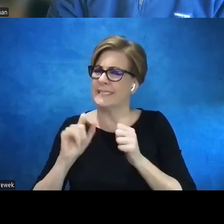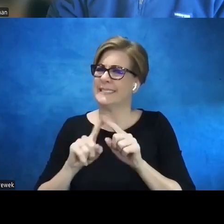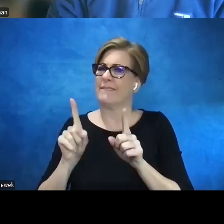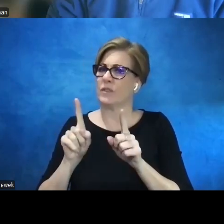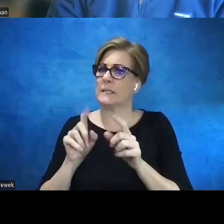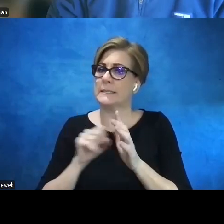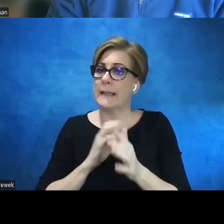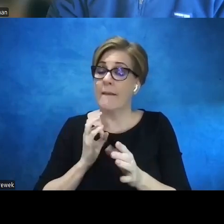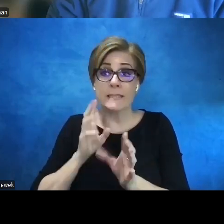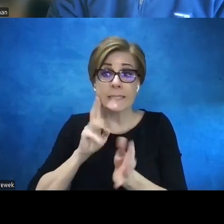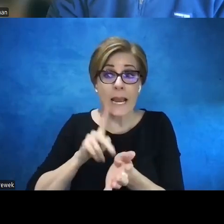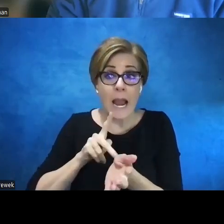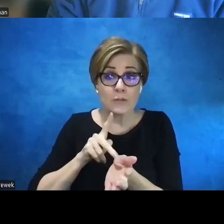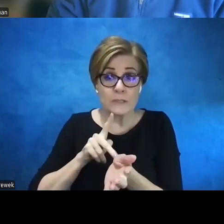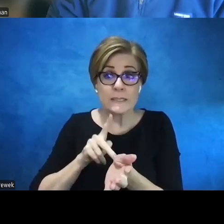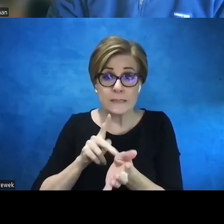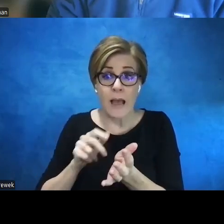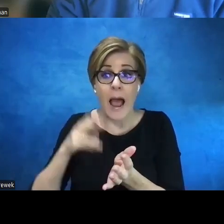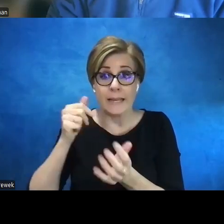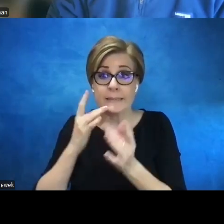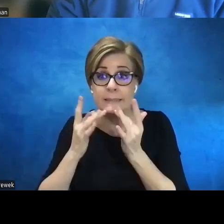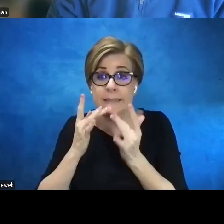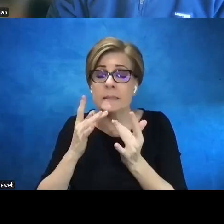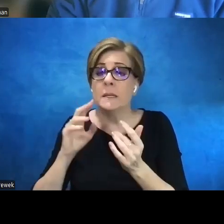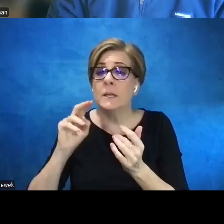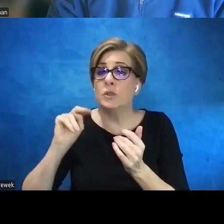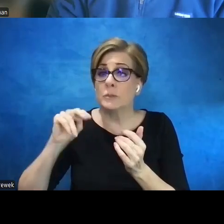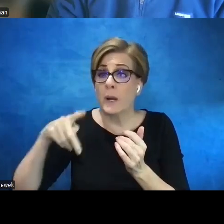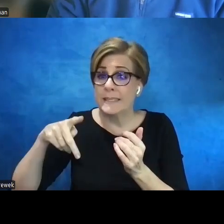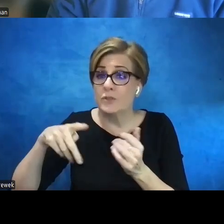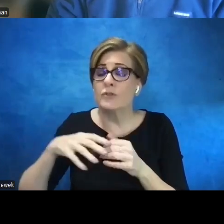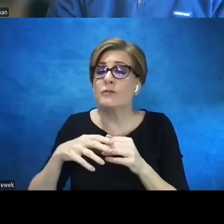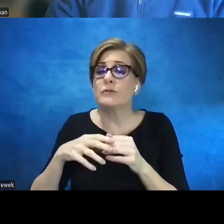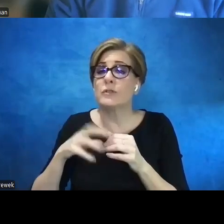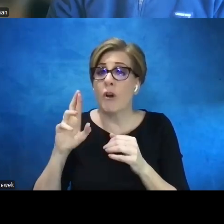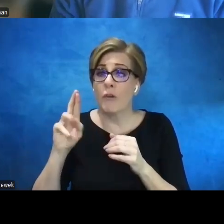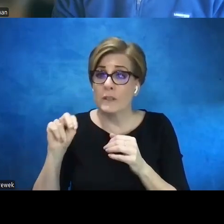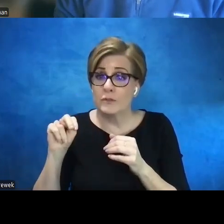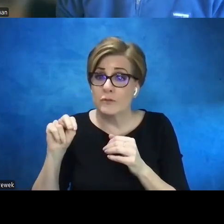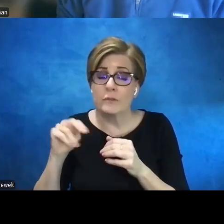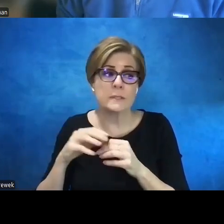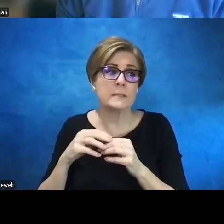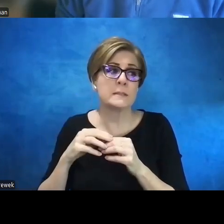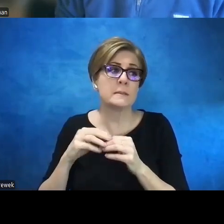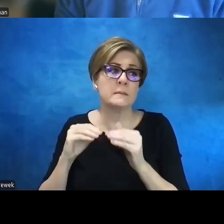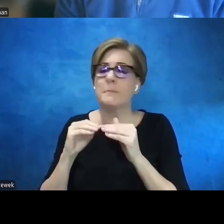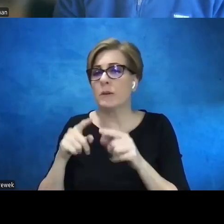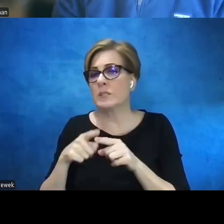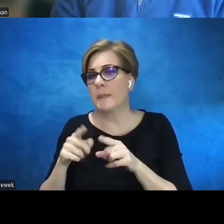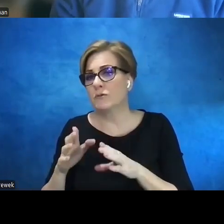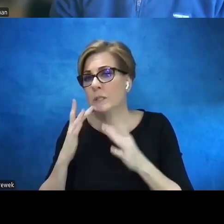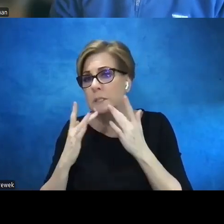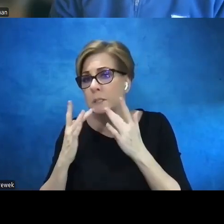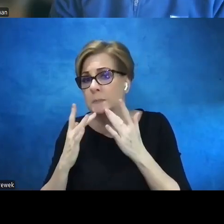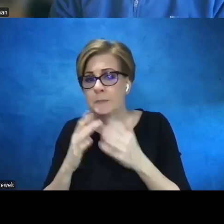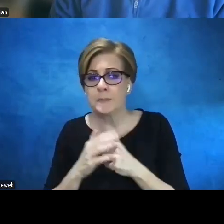psychiatrists were the highest shortage area, nurse practitioners, registered nurses, And then peer specialists were the sort of shortage areas